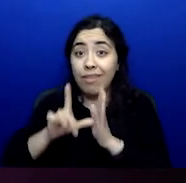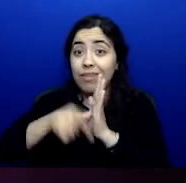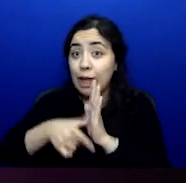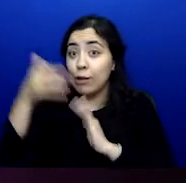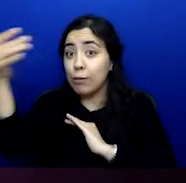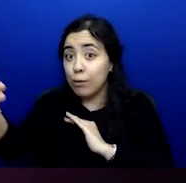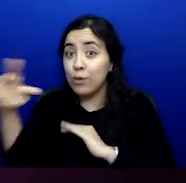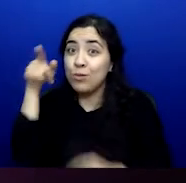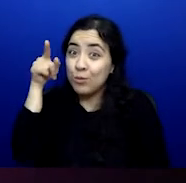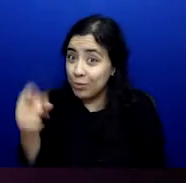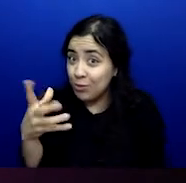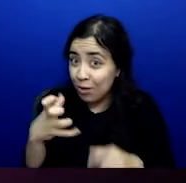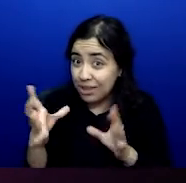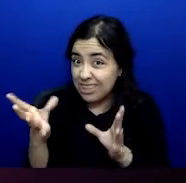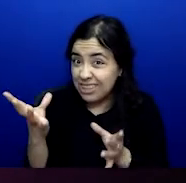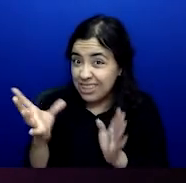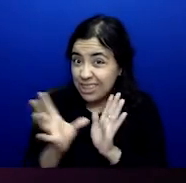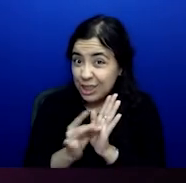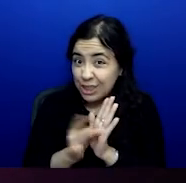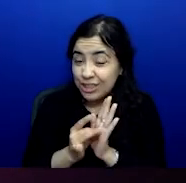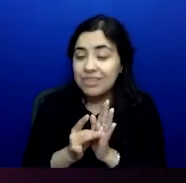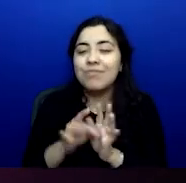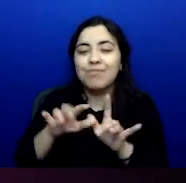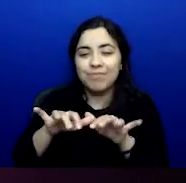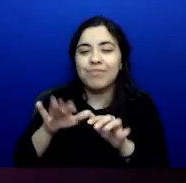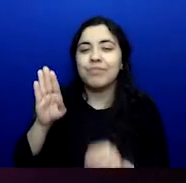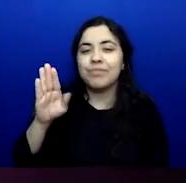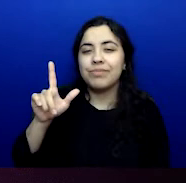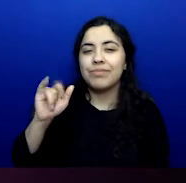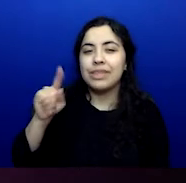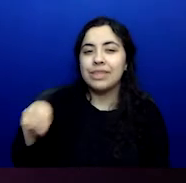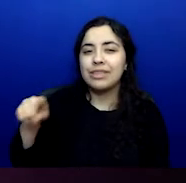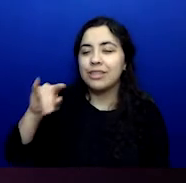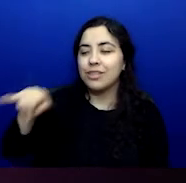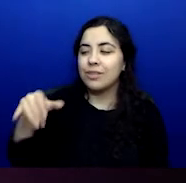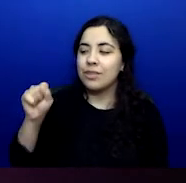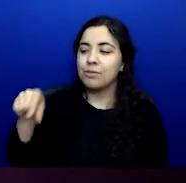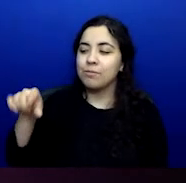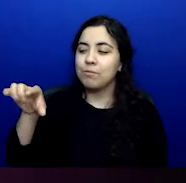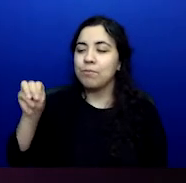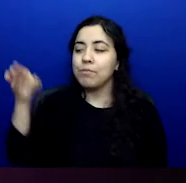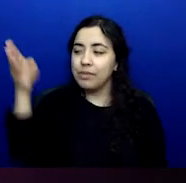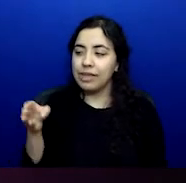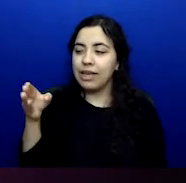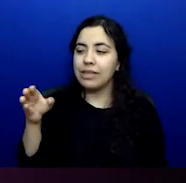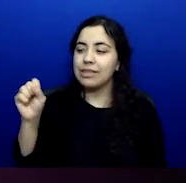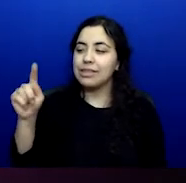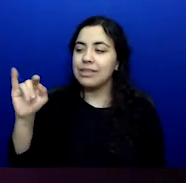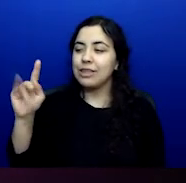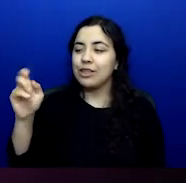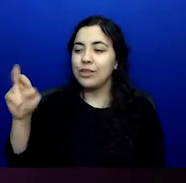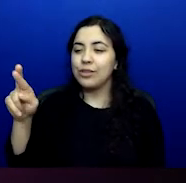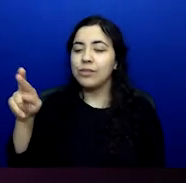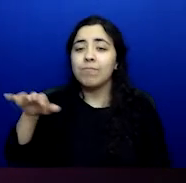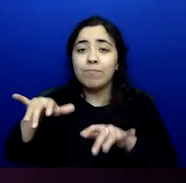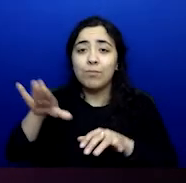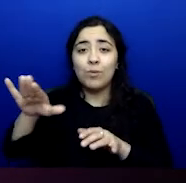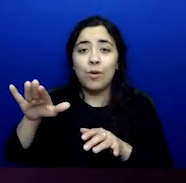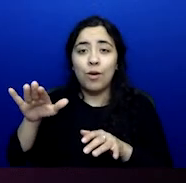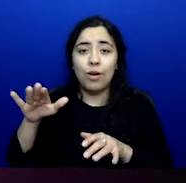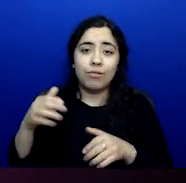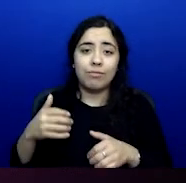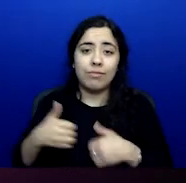later and you want stickers, go to blitz.js.com/stickers, enter your address, and we will send